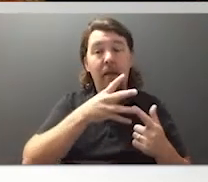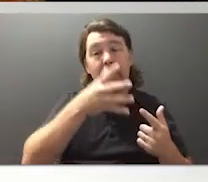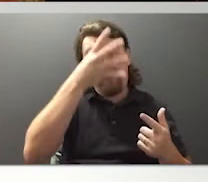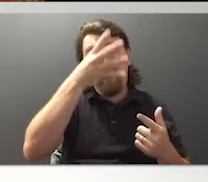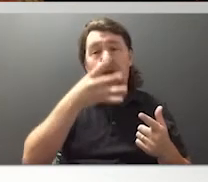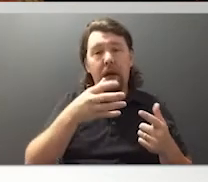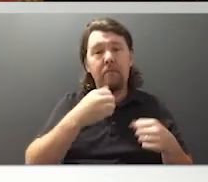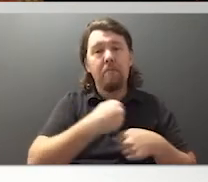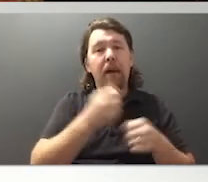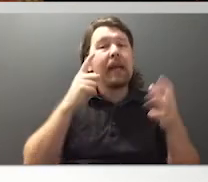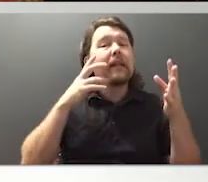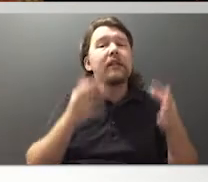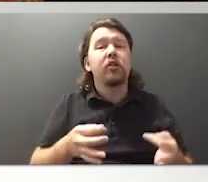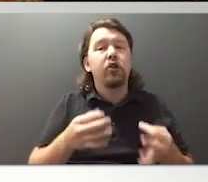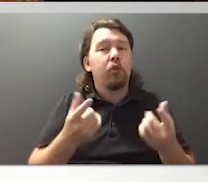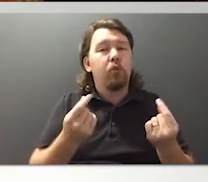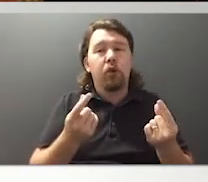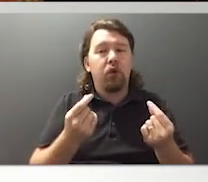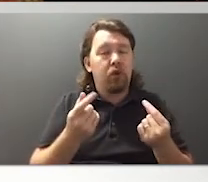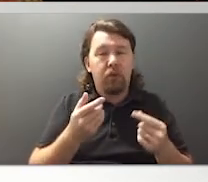award amount for